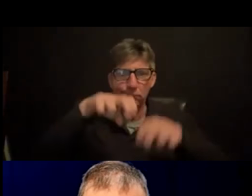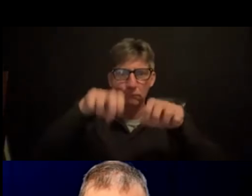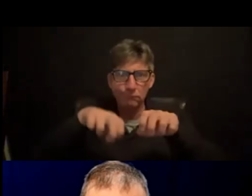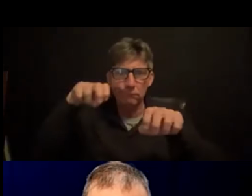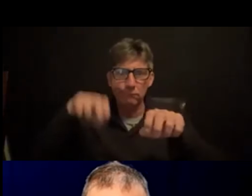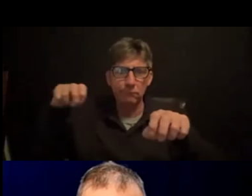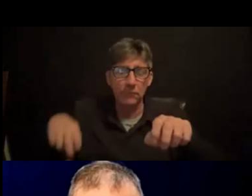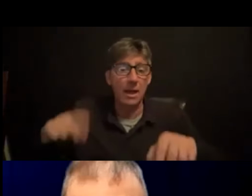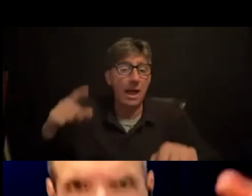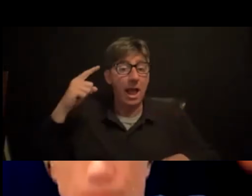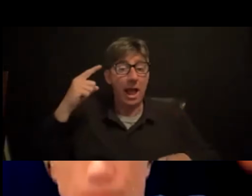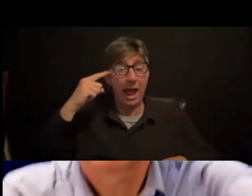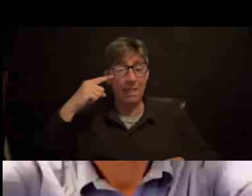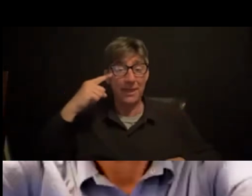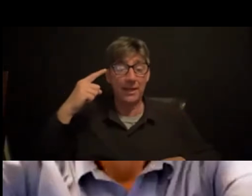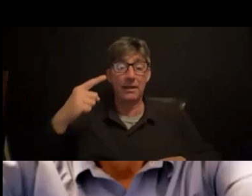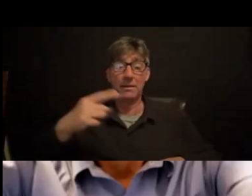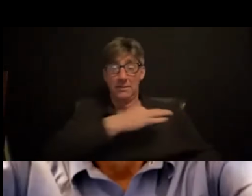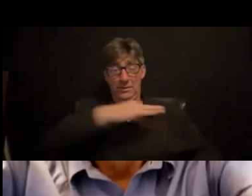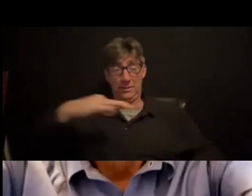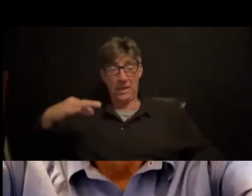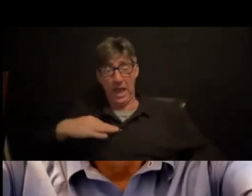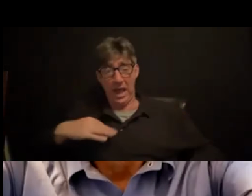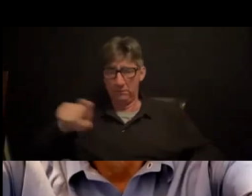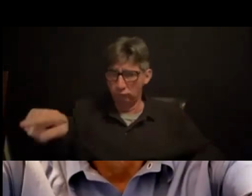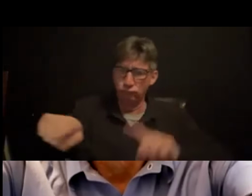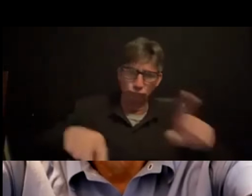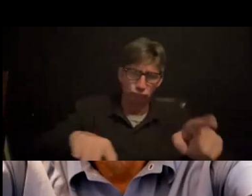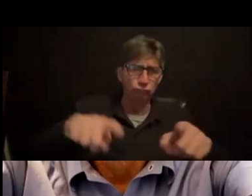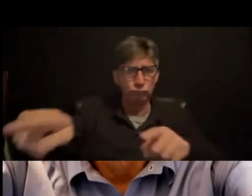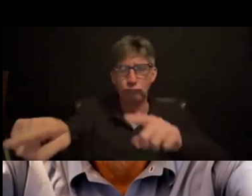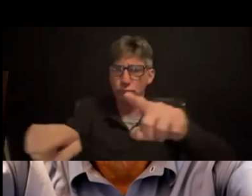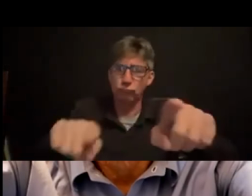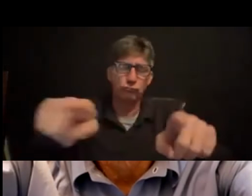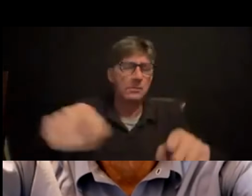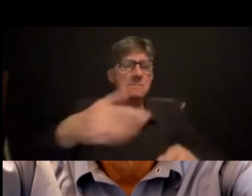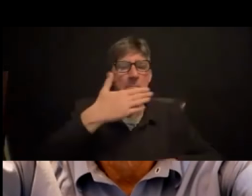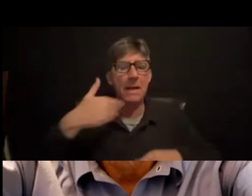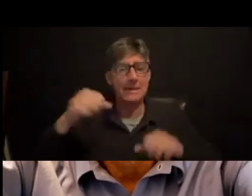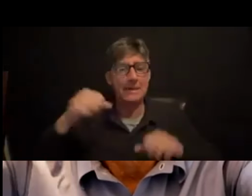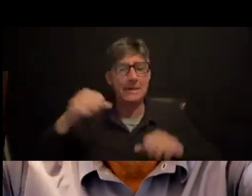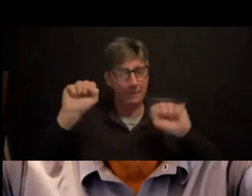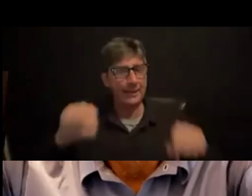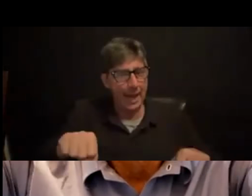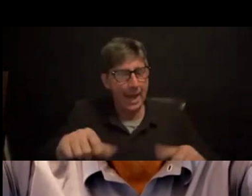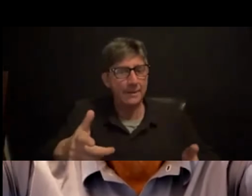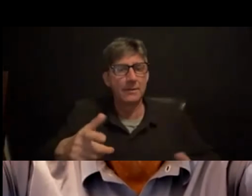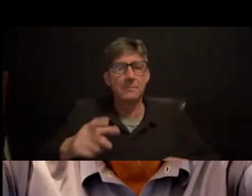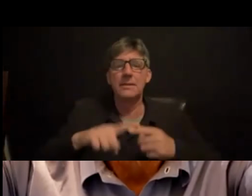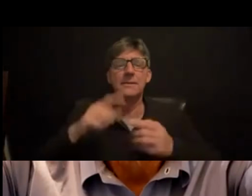conductors do the best job they can do. However, I feel there's still, some fellow commuters that